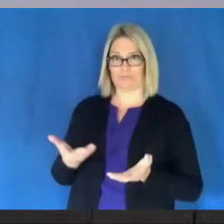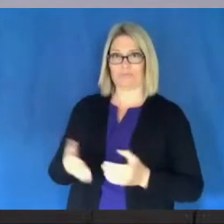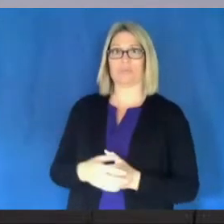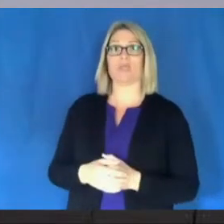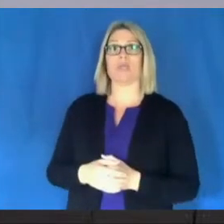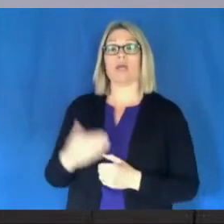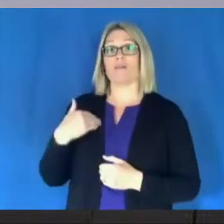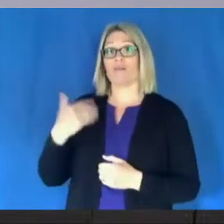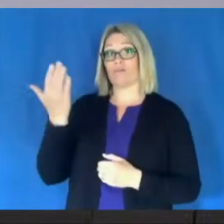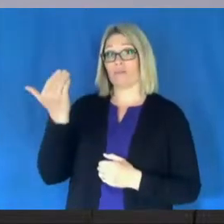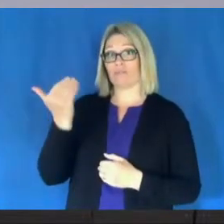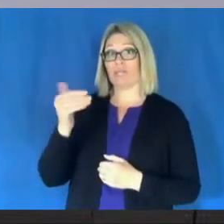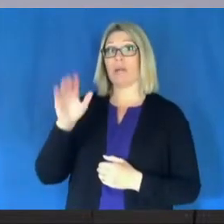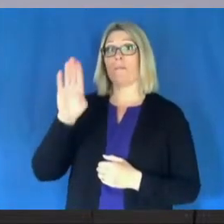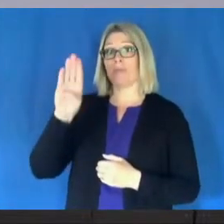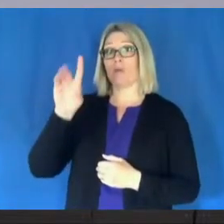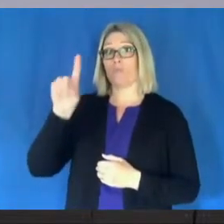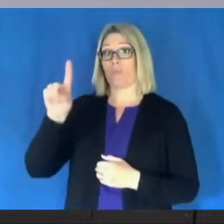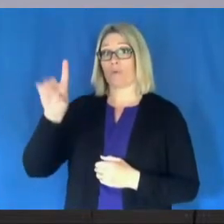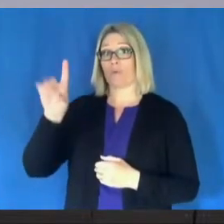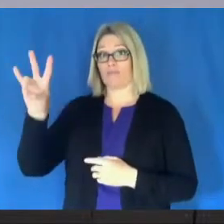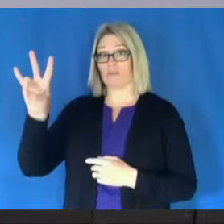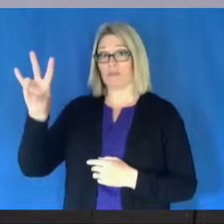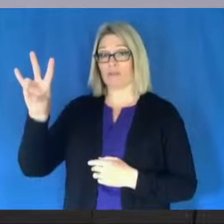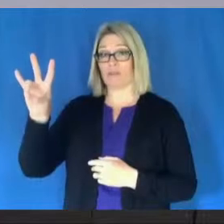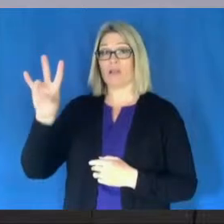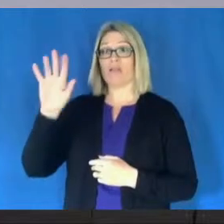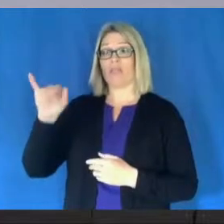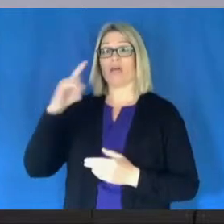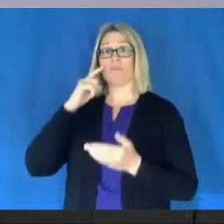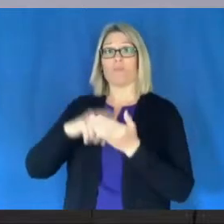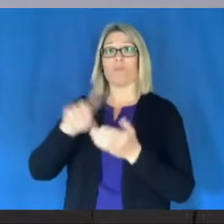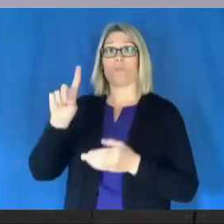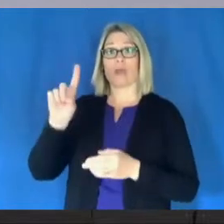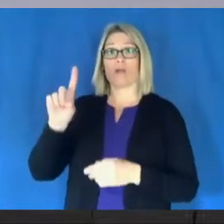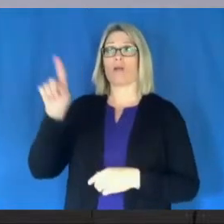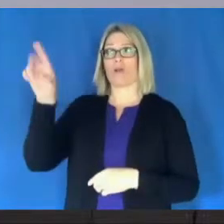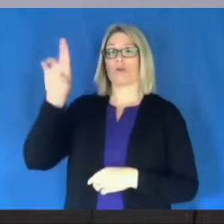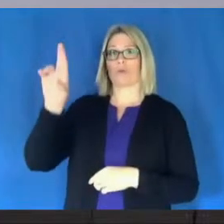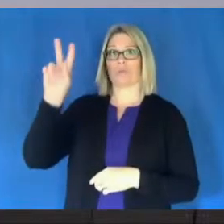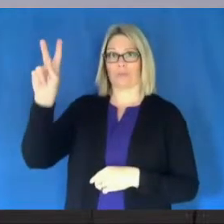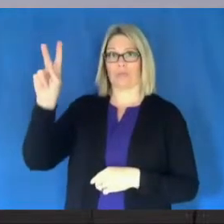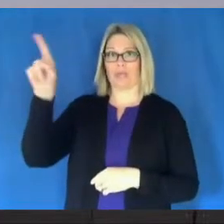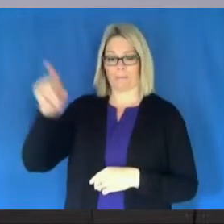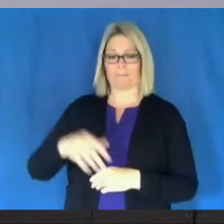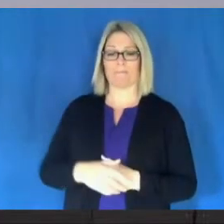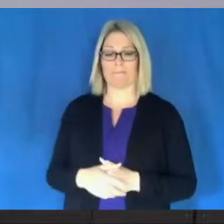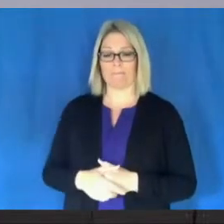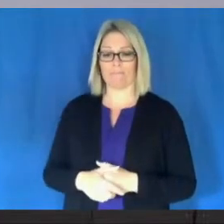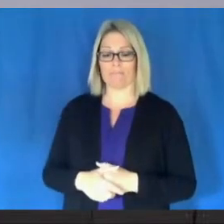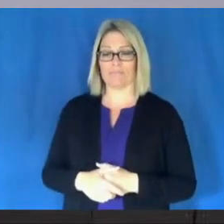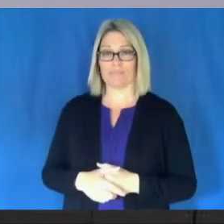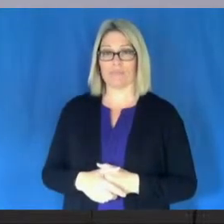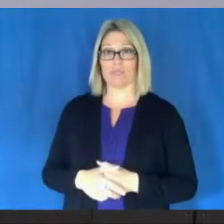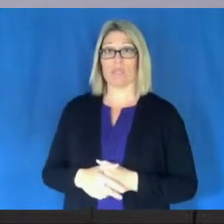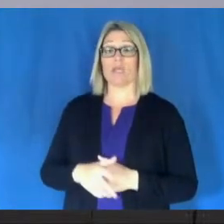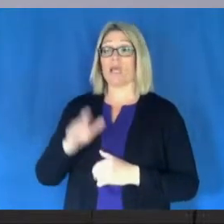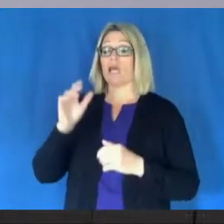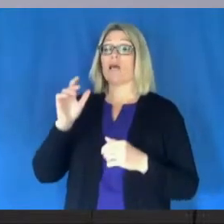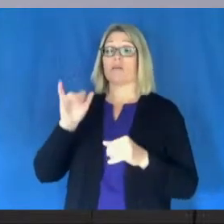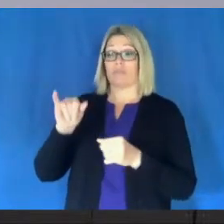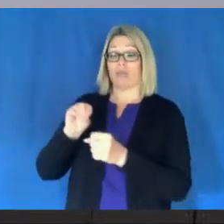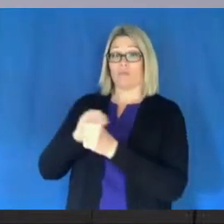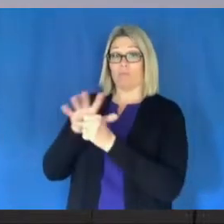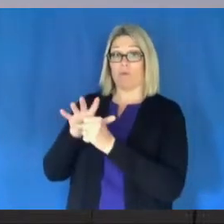15 B117, the variant first identified in the United Kingdom. The virus can spread very quickly